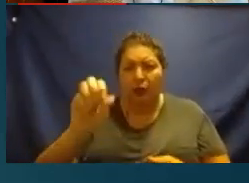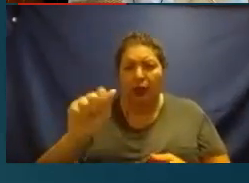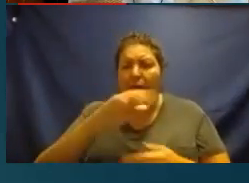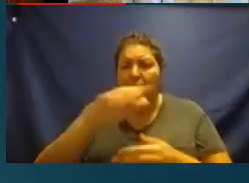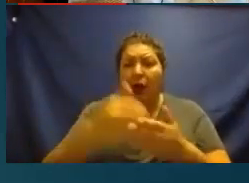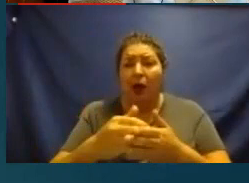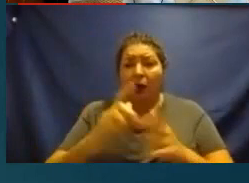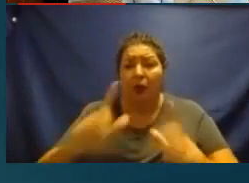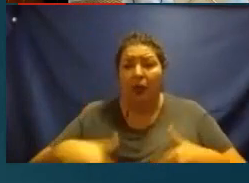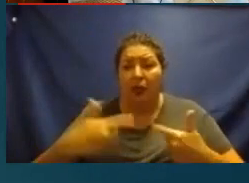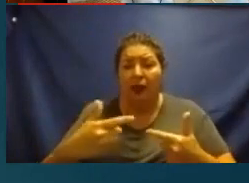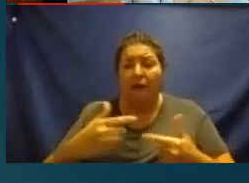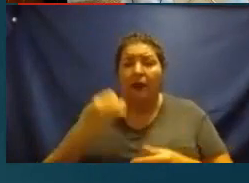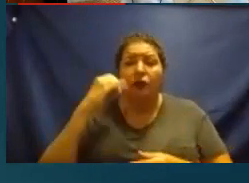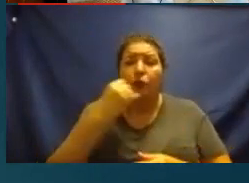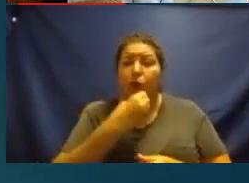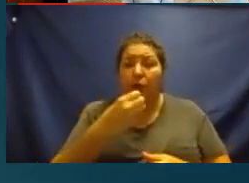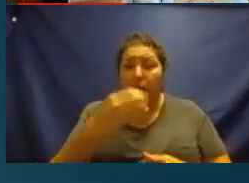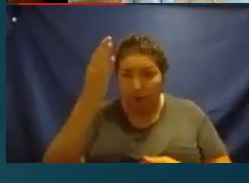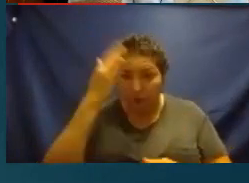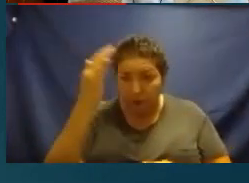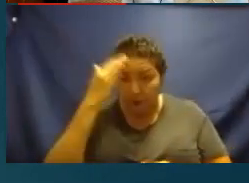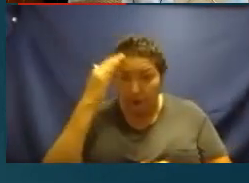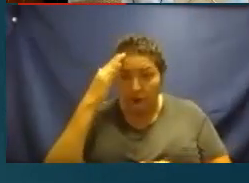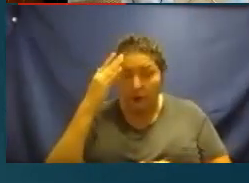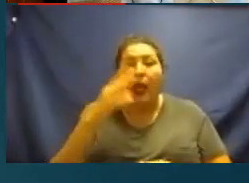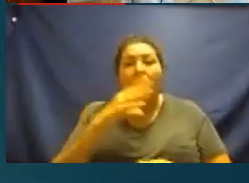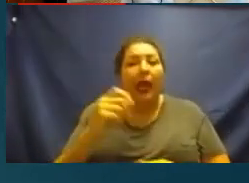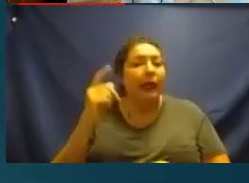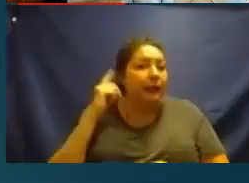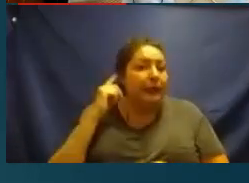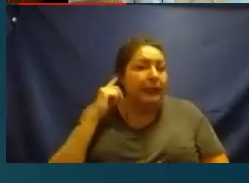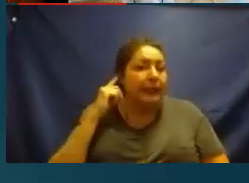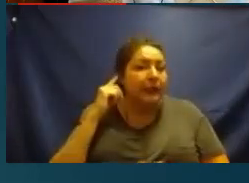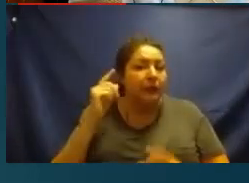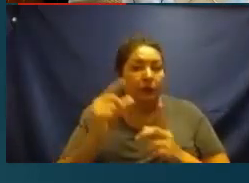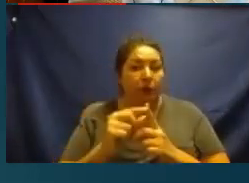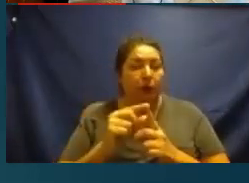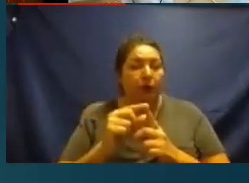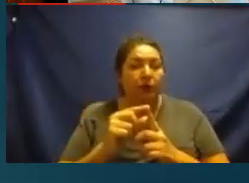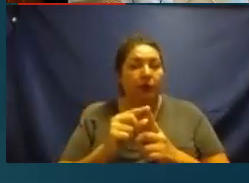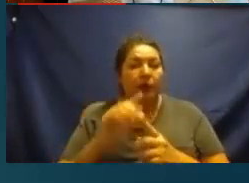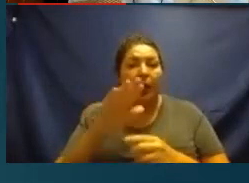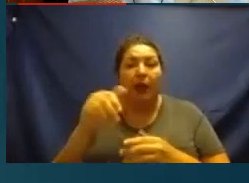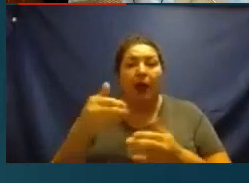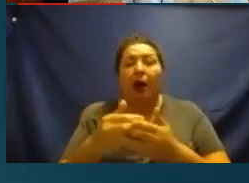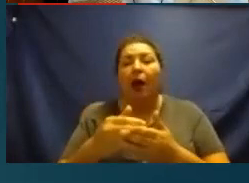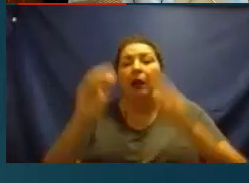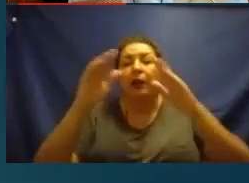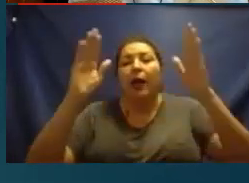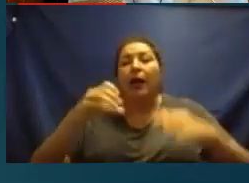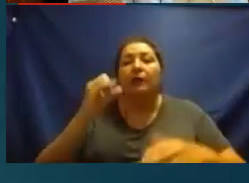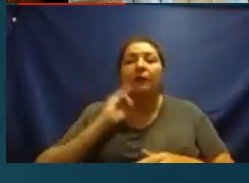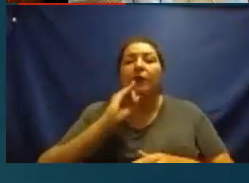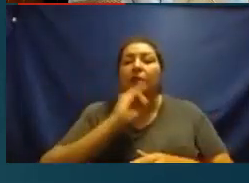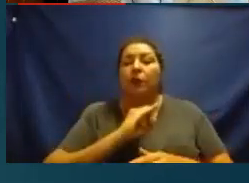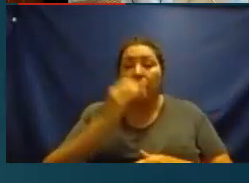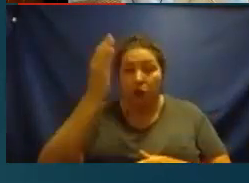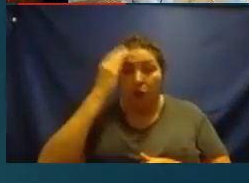Jerusalem, let this be known to you, and give ear to my words. Let all the house of Israel therefore